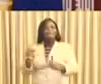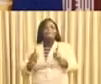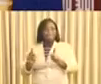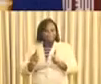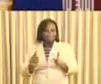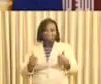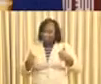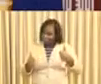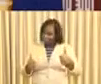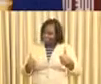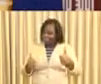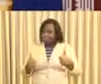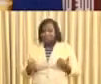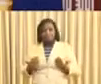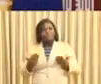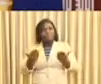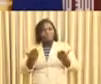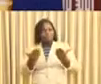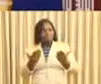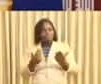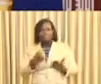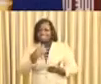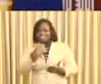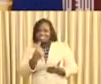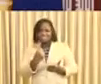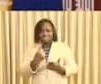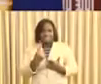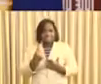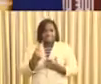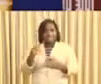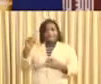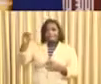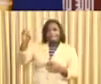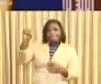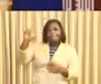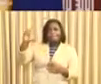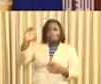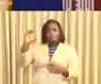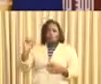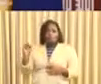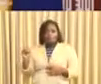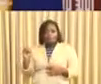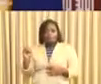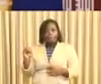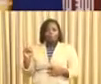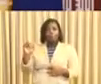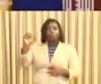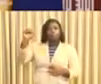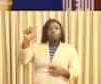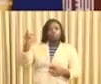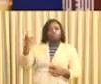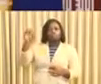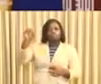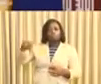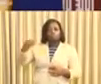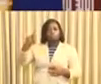out supermarkets such as Melcom, Palace, and ShopRite in particular for the excellent